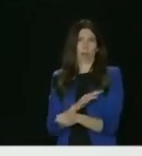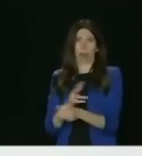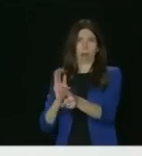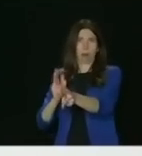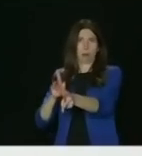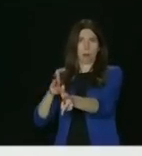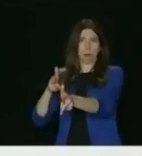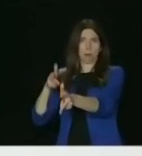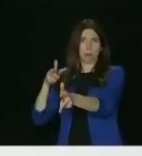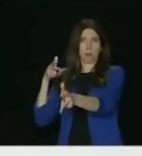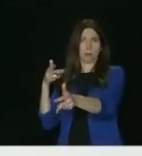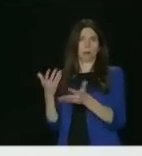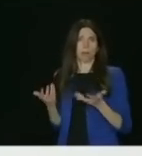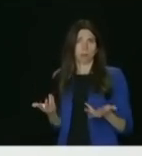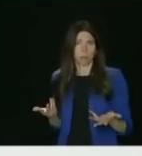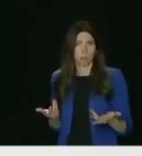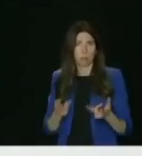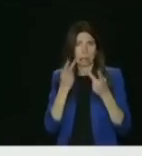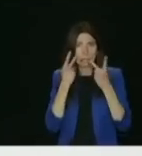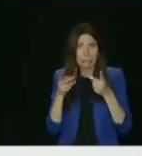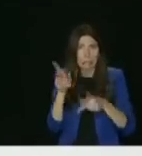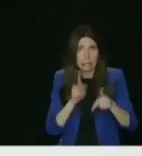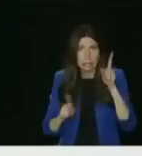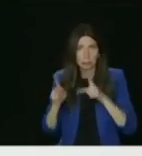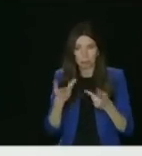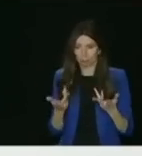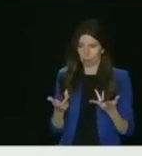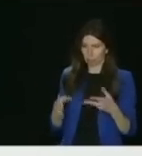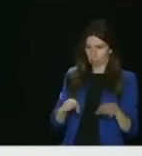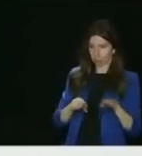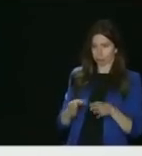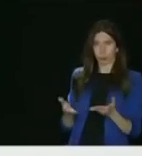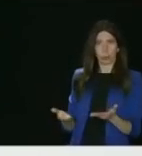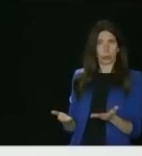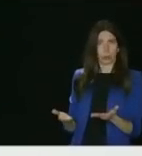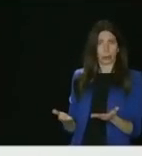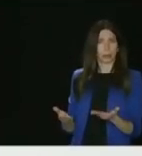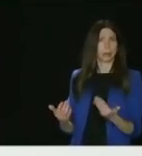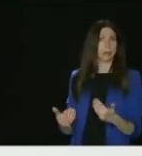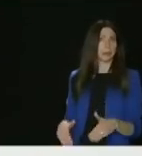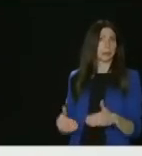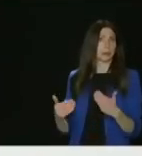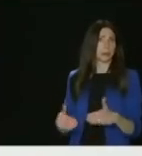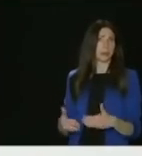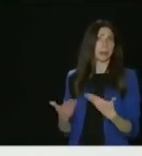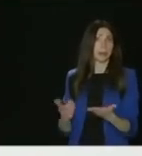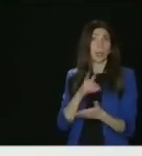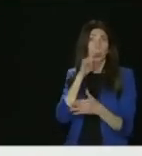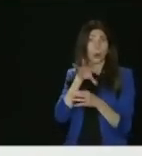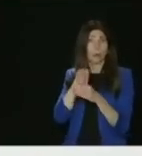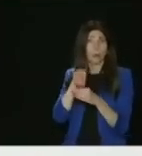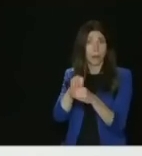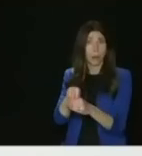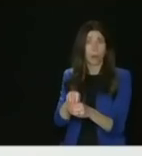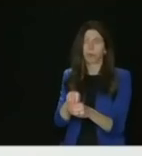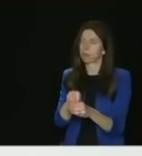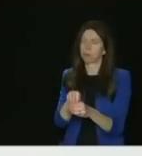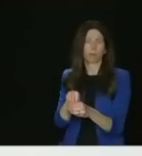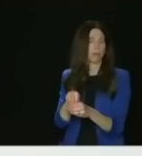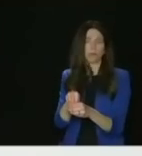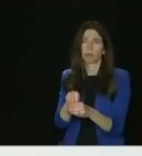scenes, the conduct that has unfolded by those who are participating in illegal